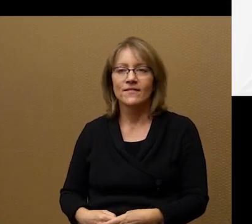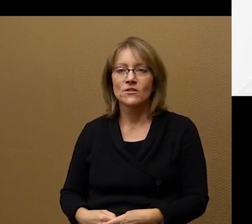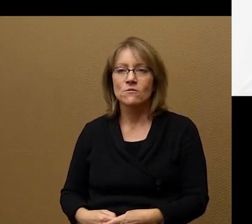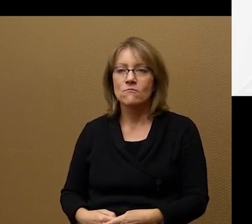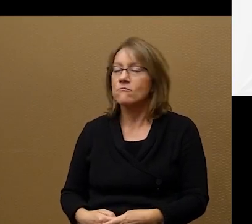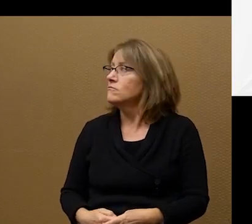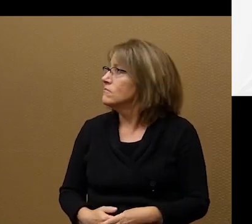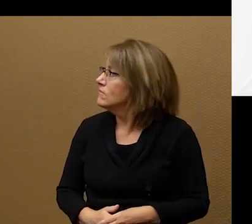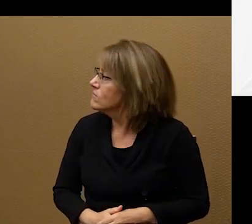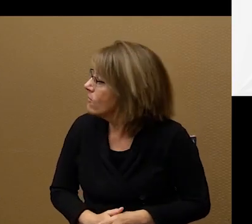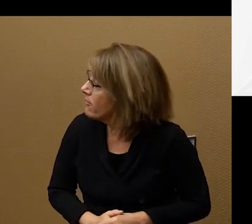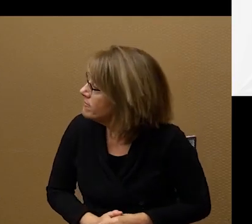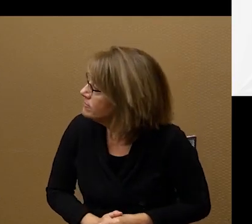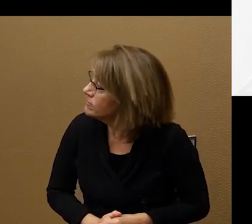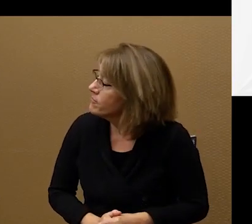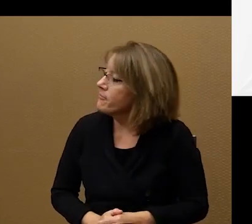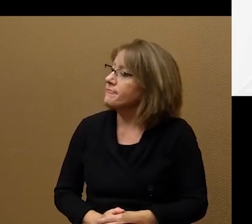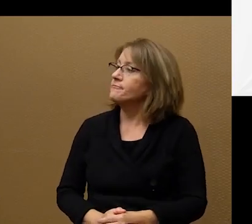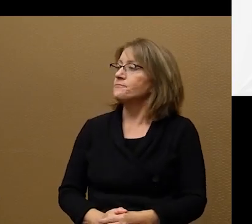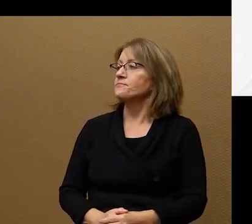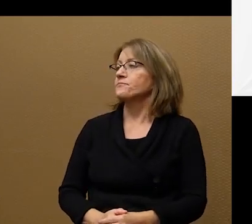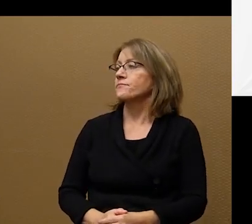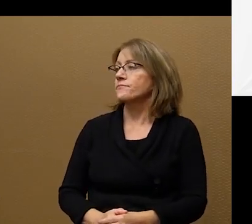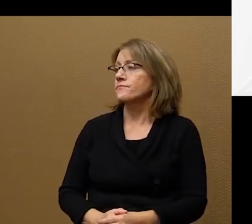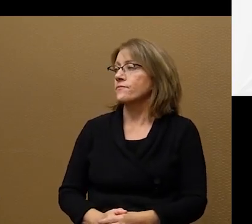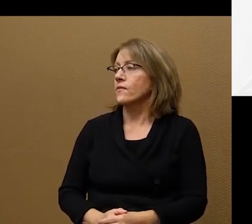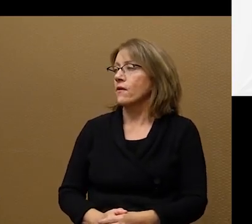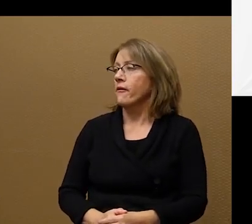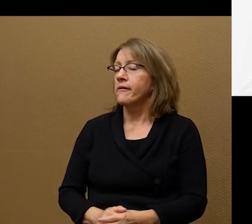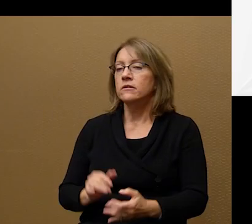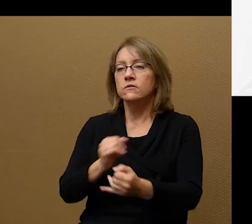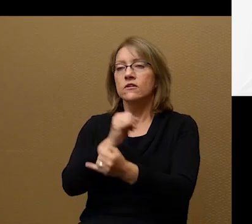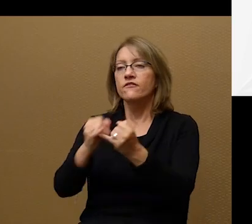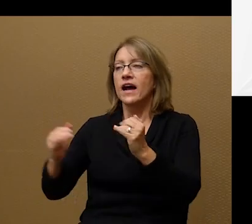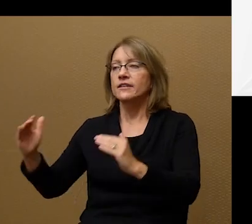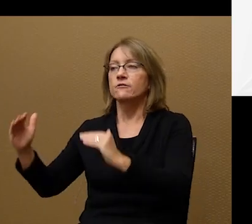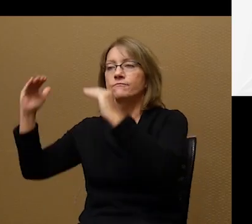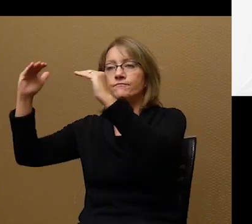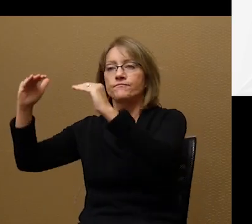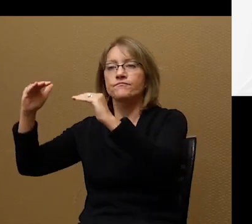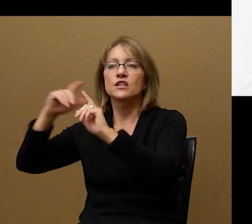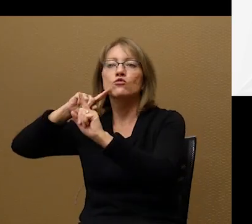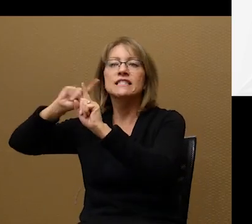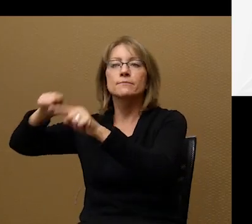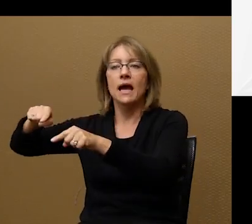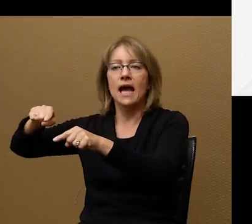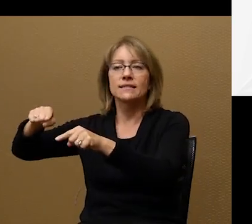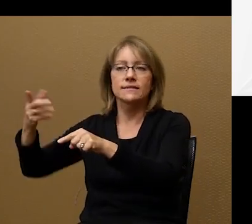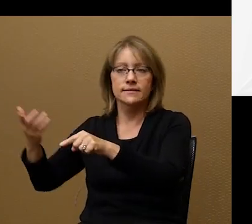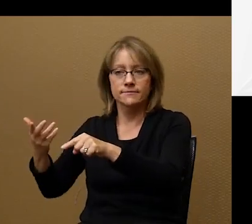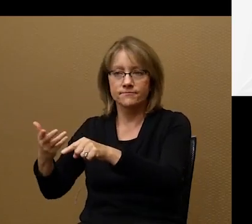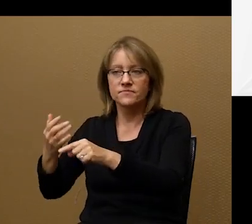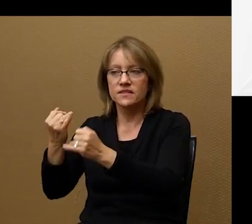So this is the final stage, and this is how they respond. And